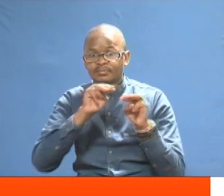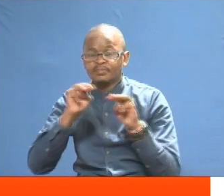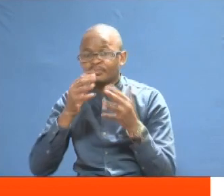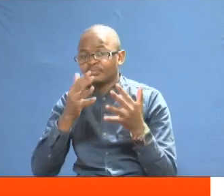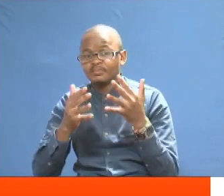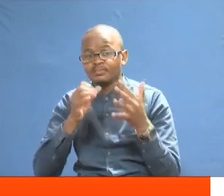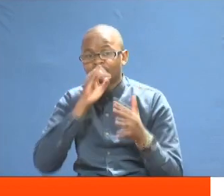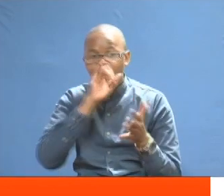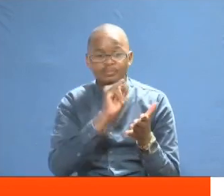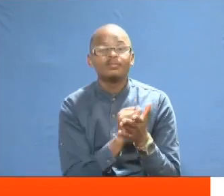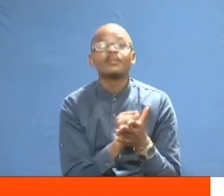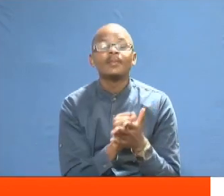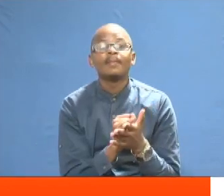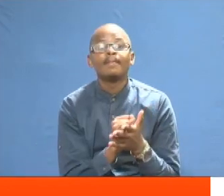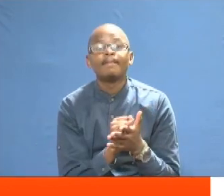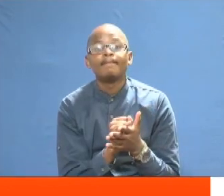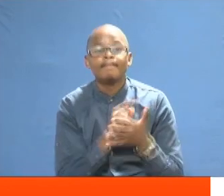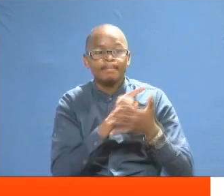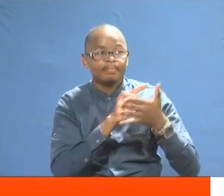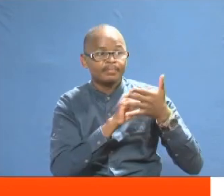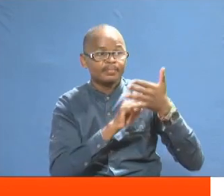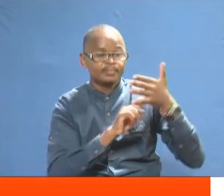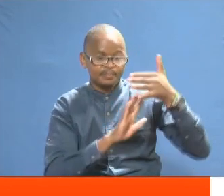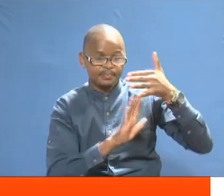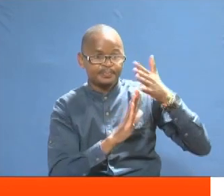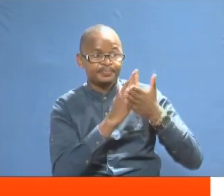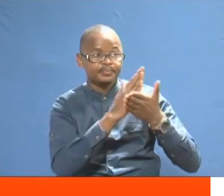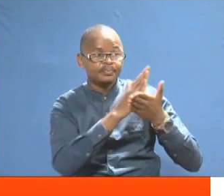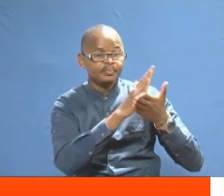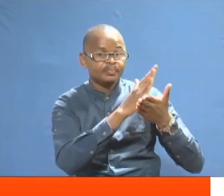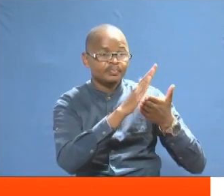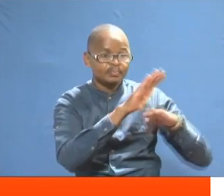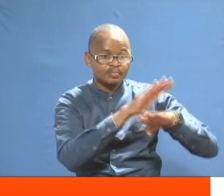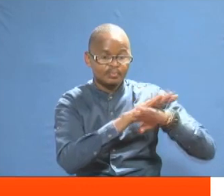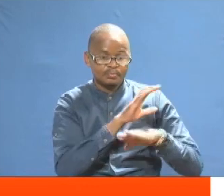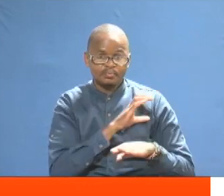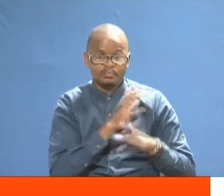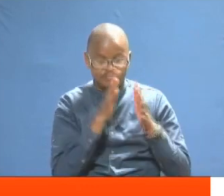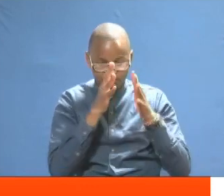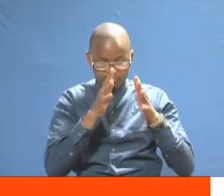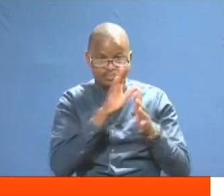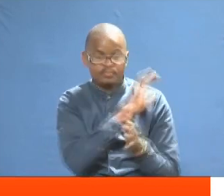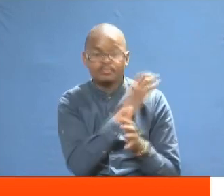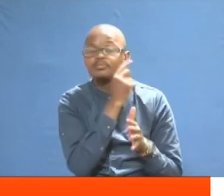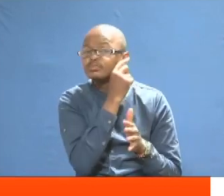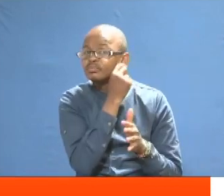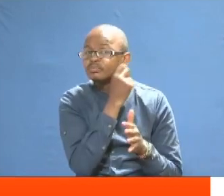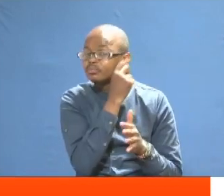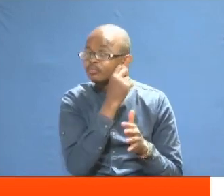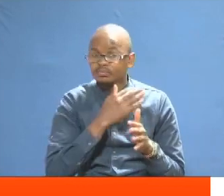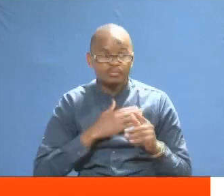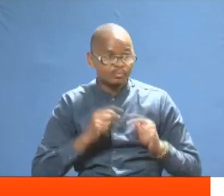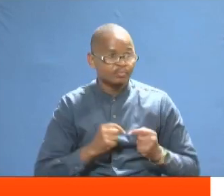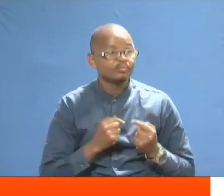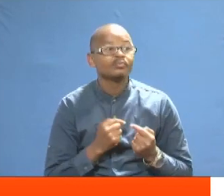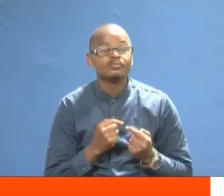be, is that what the Deputy President is sharing it on his own personal capacity. Just like anybody, even